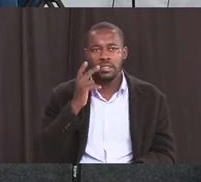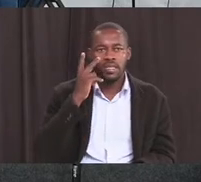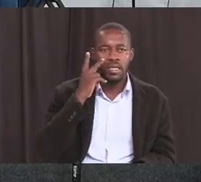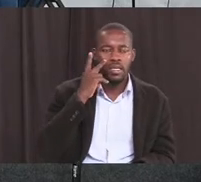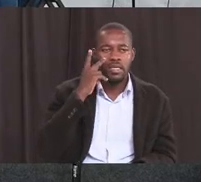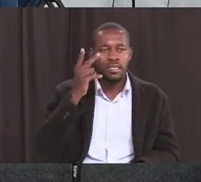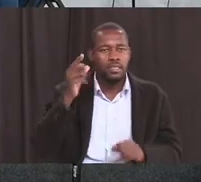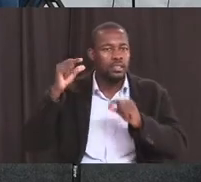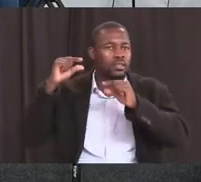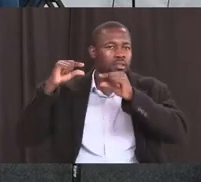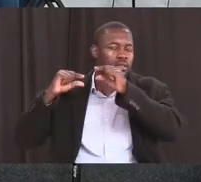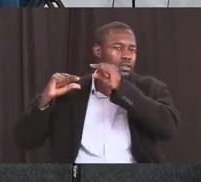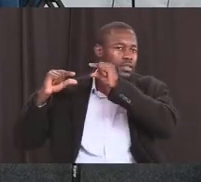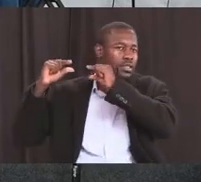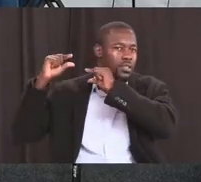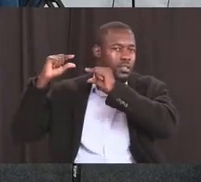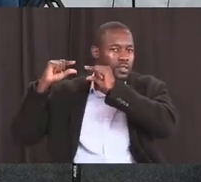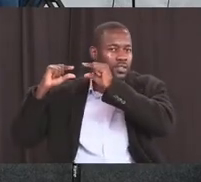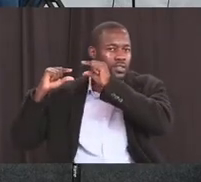generation